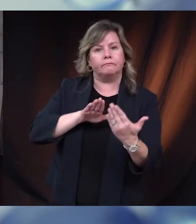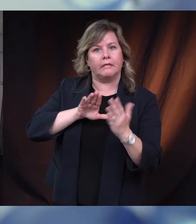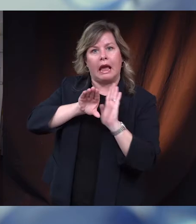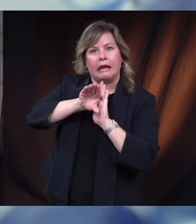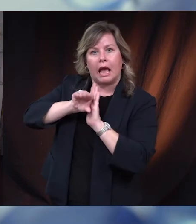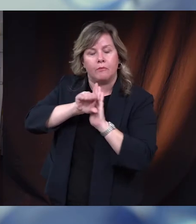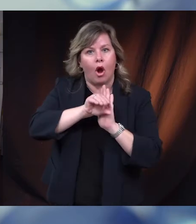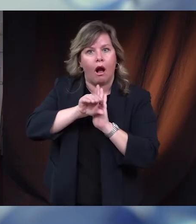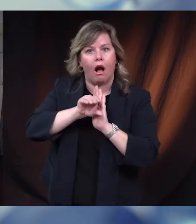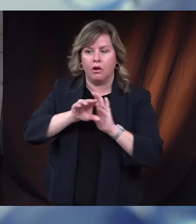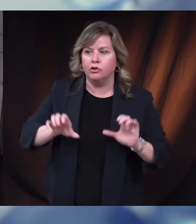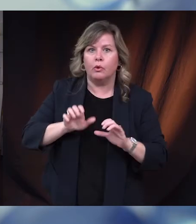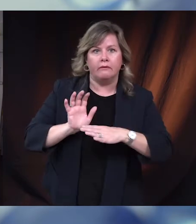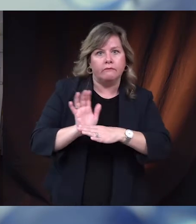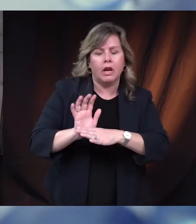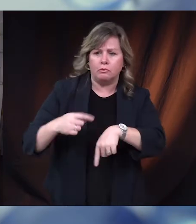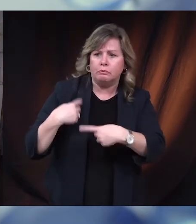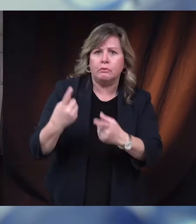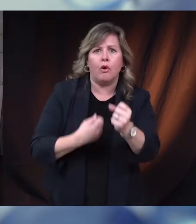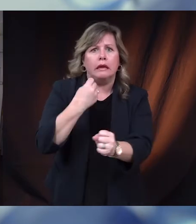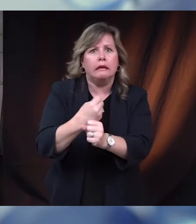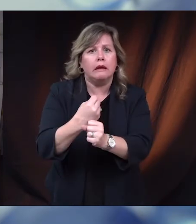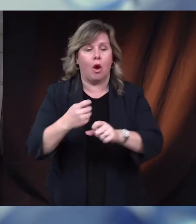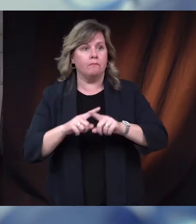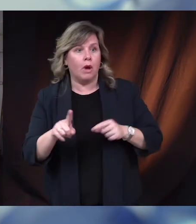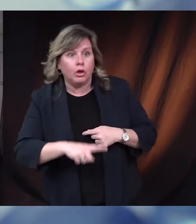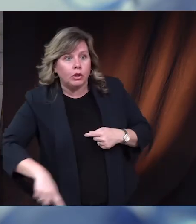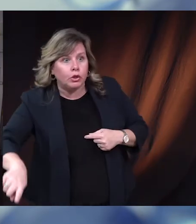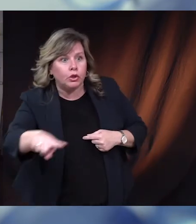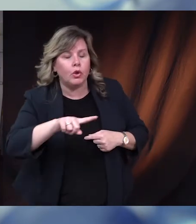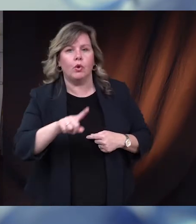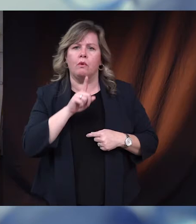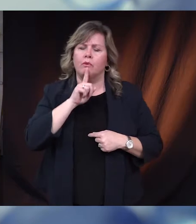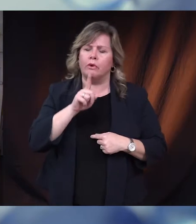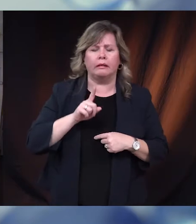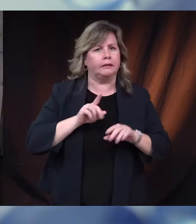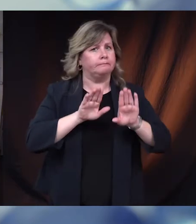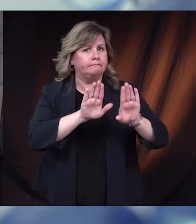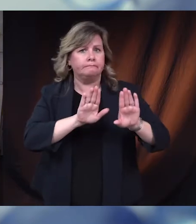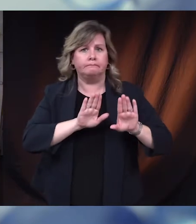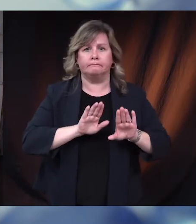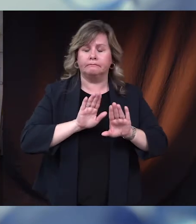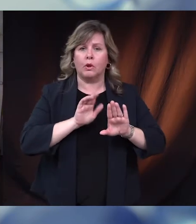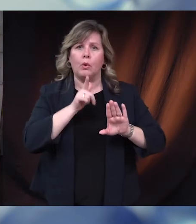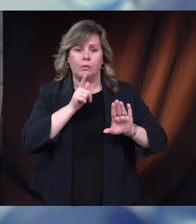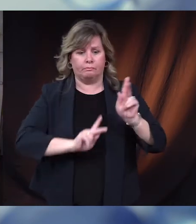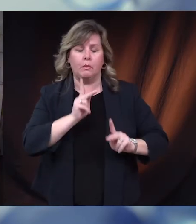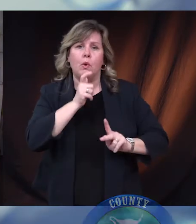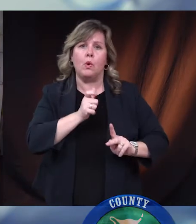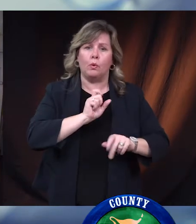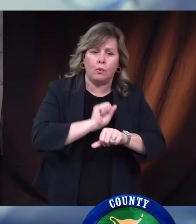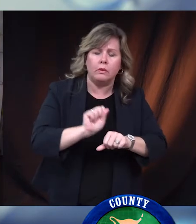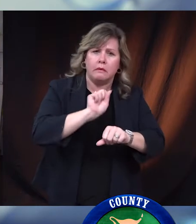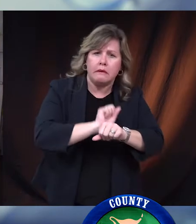now. But to be clear, from the very beginning, you have been the star of this show. And like any great film, in that